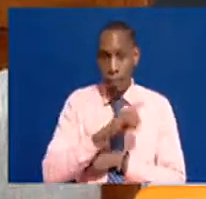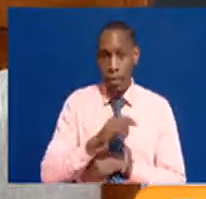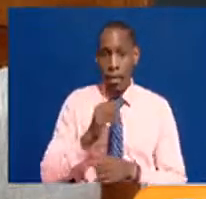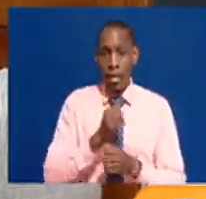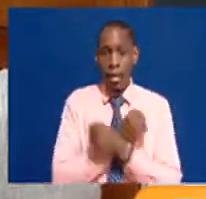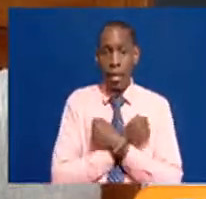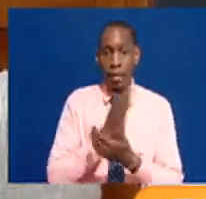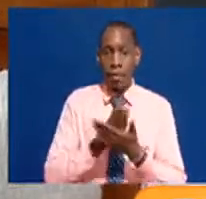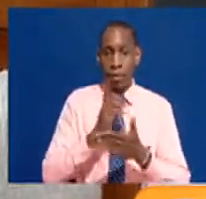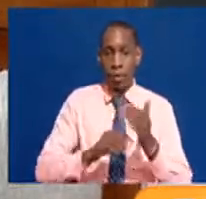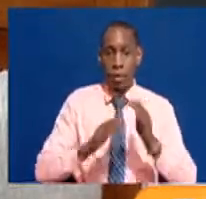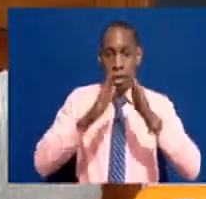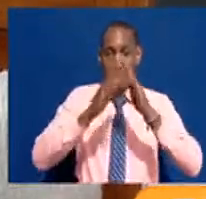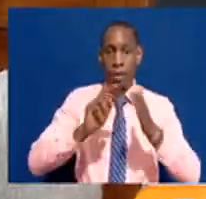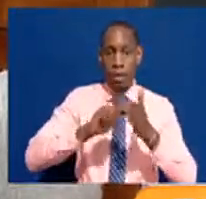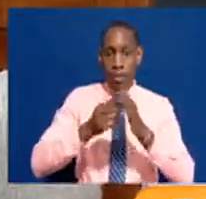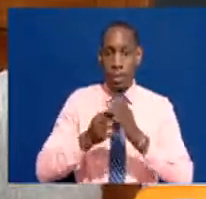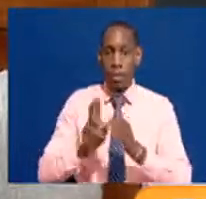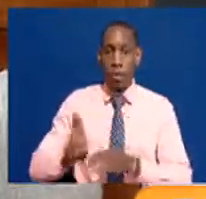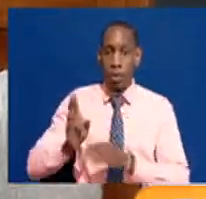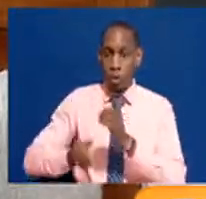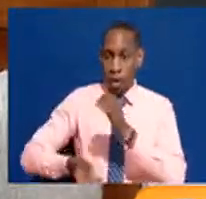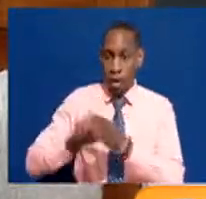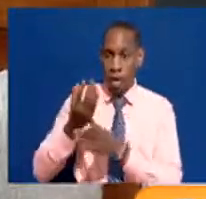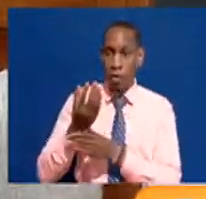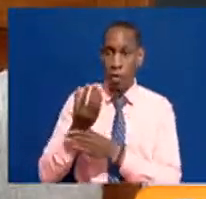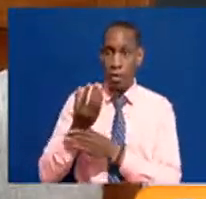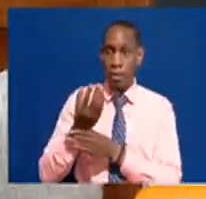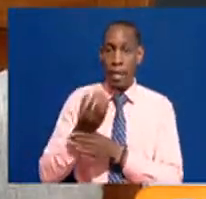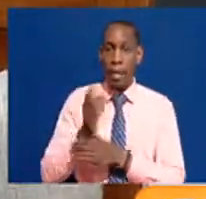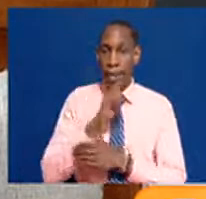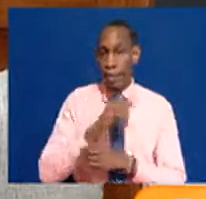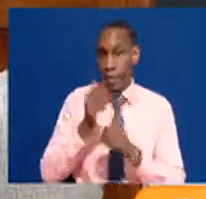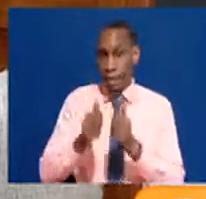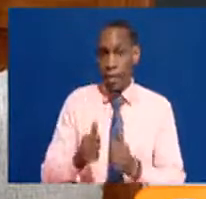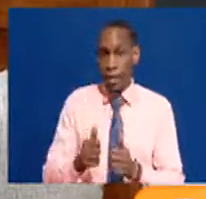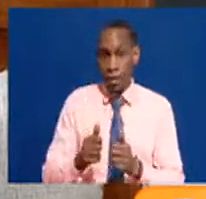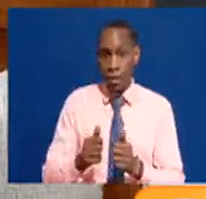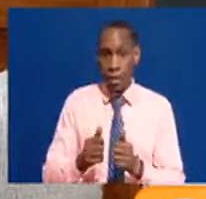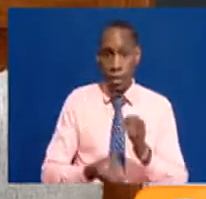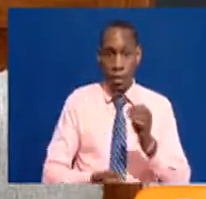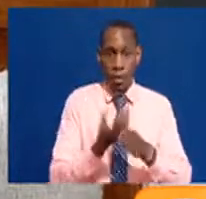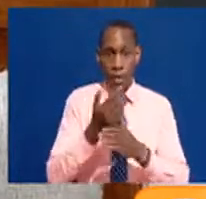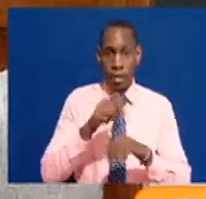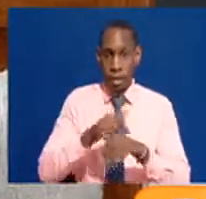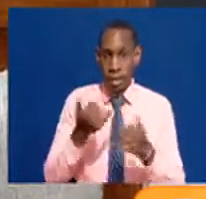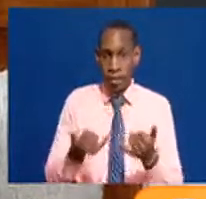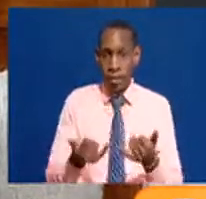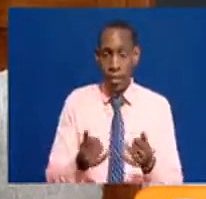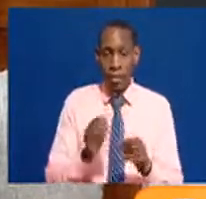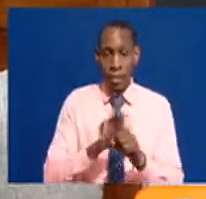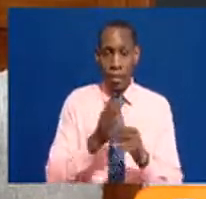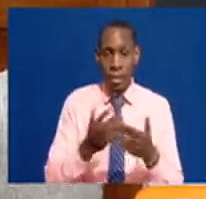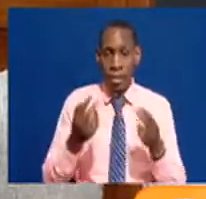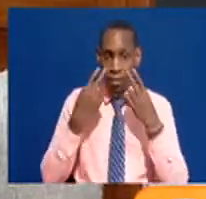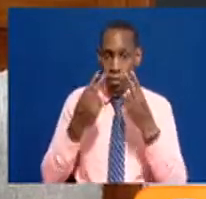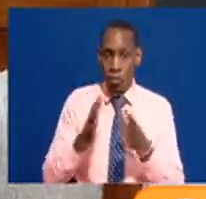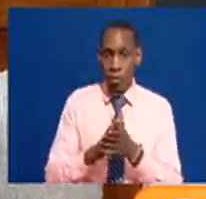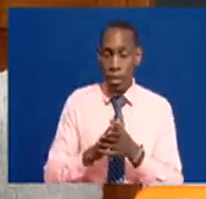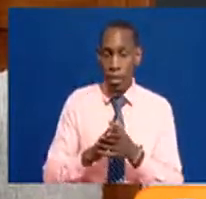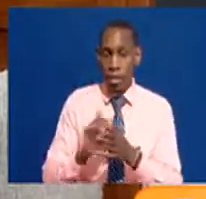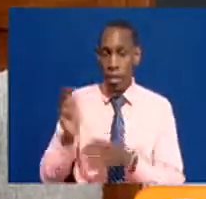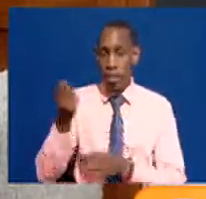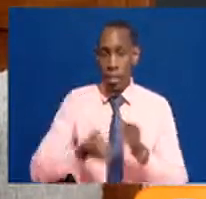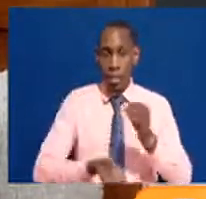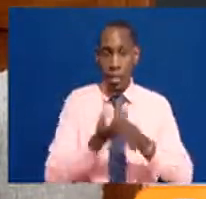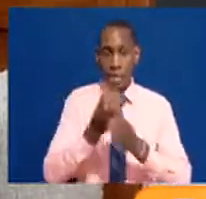fact that the housing projects which Uhuru initiated and didn't complete are being launched right now. A lot of the things that we're seeing the president going around and